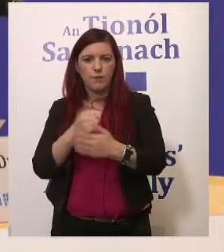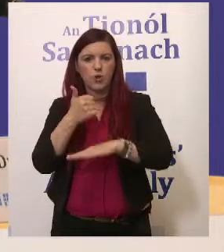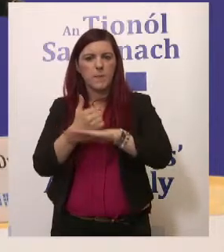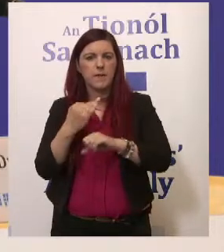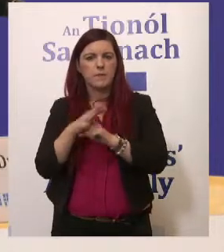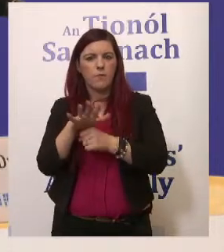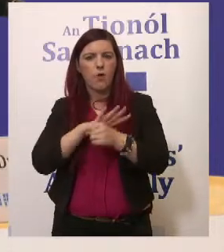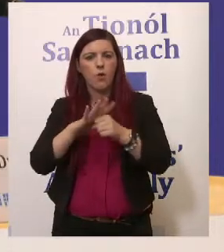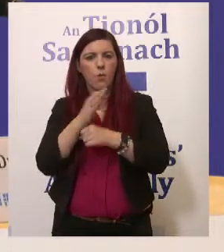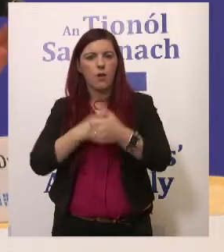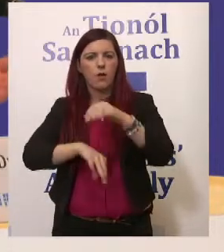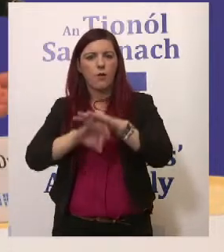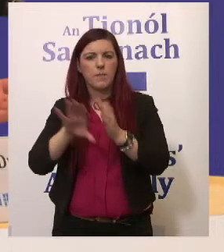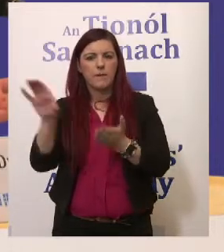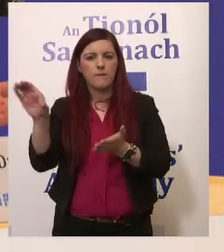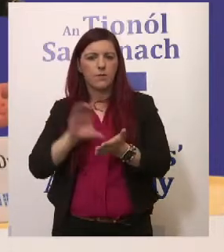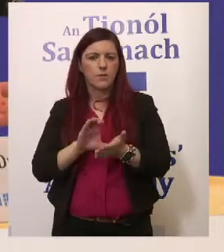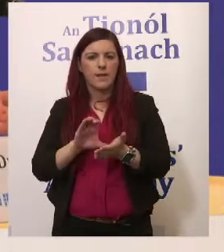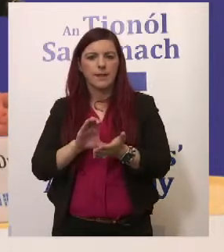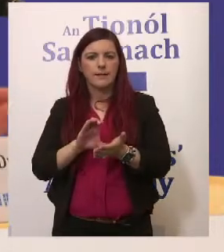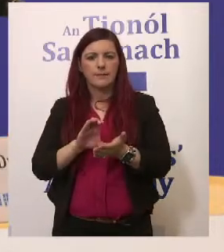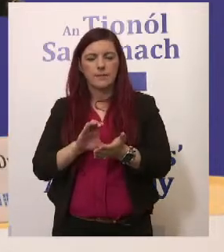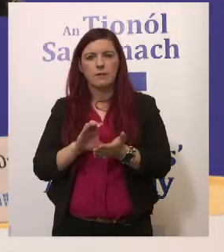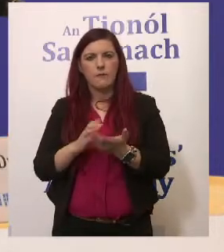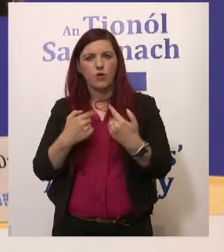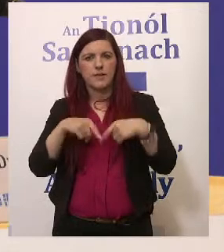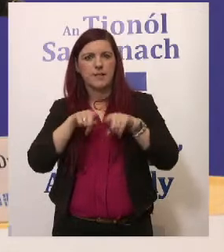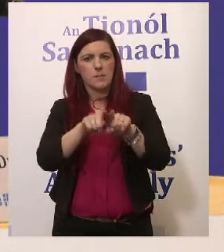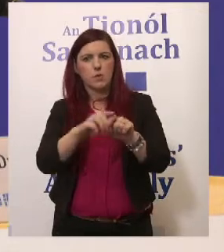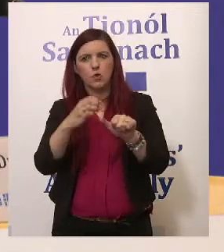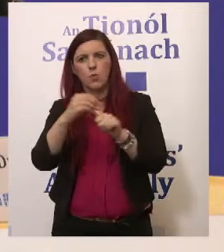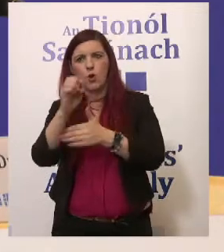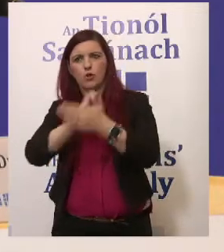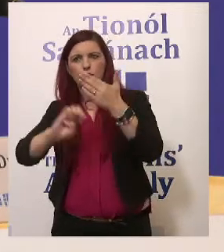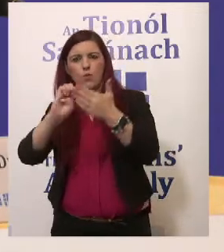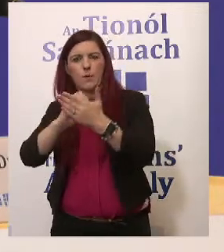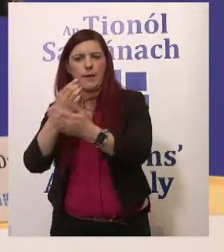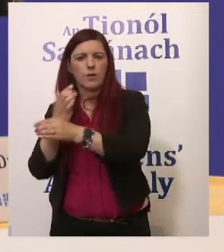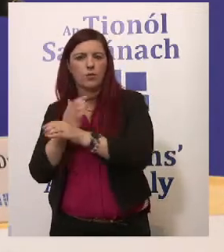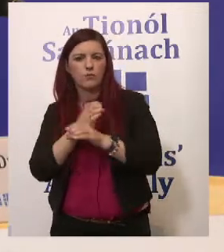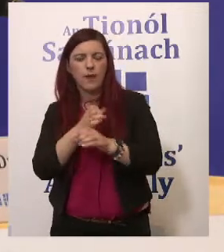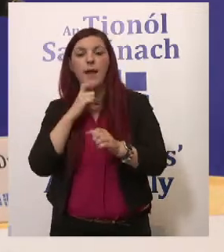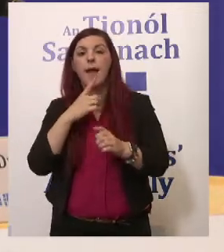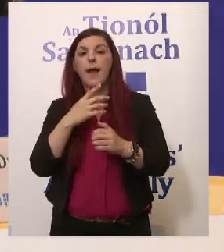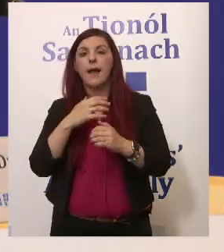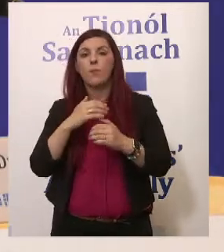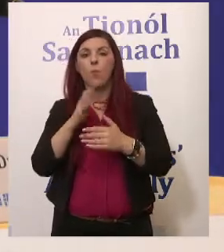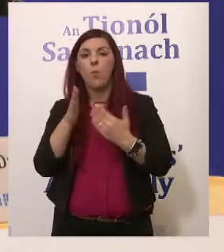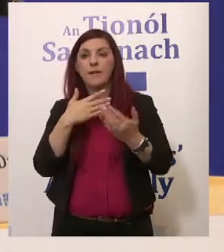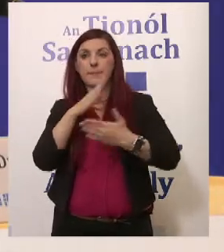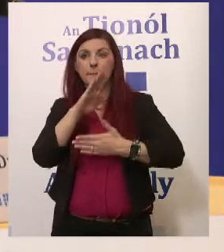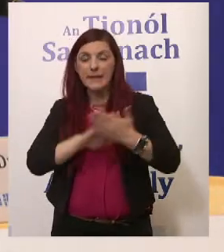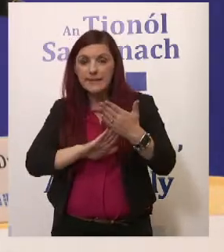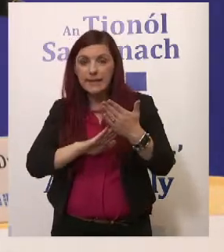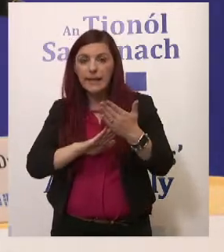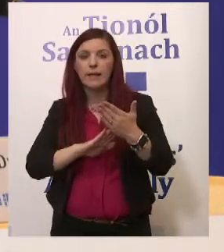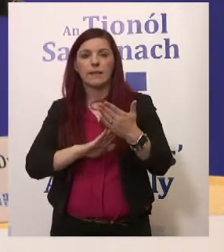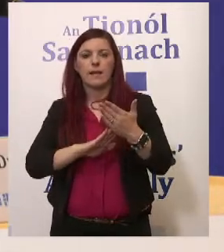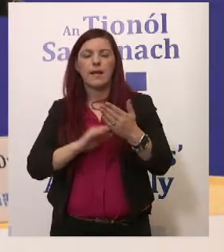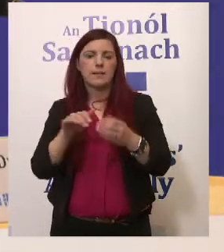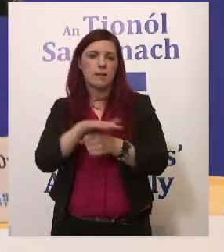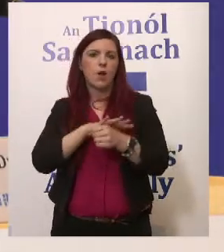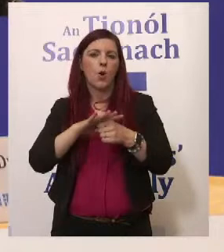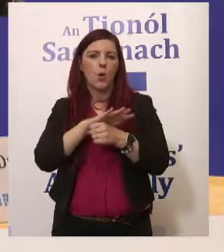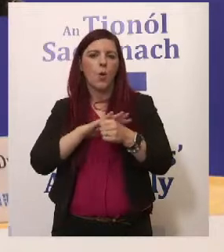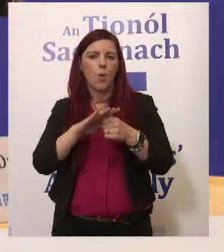government funding that's quite similar to other European countries. The big gap in our funding base was the local property